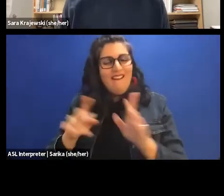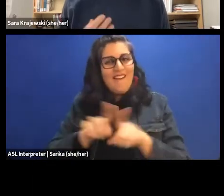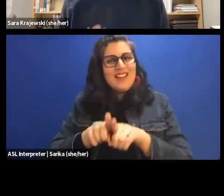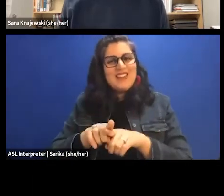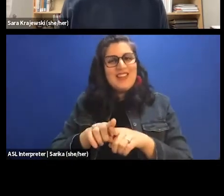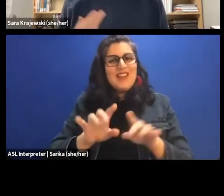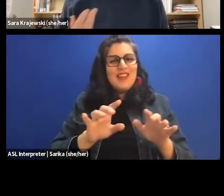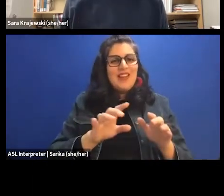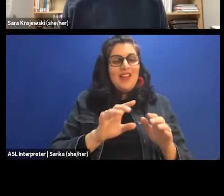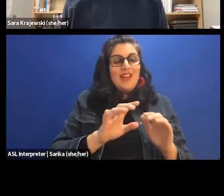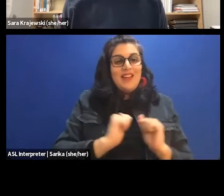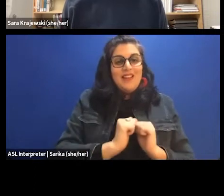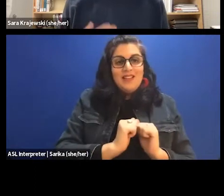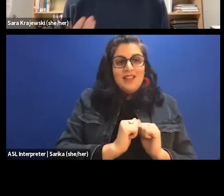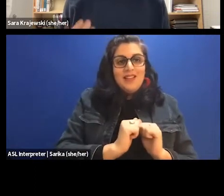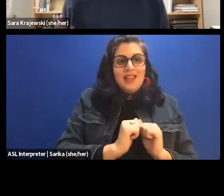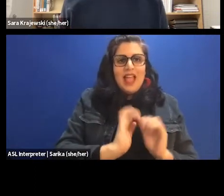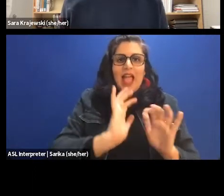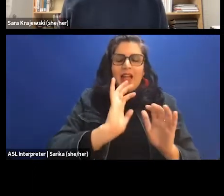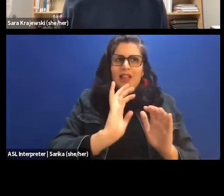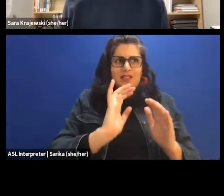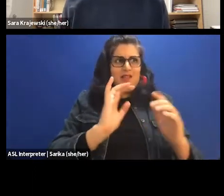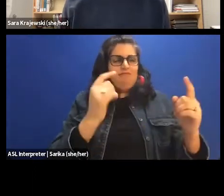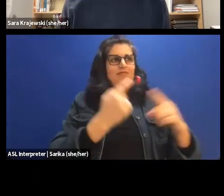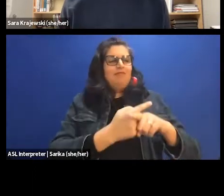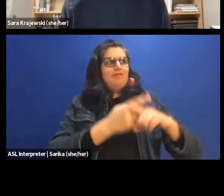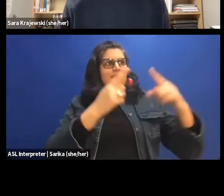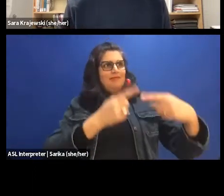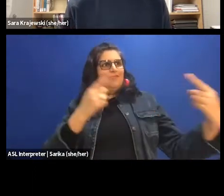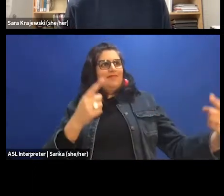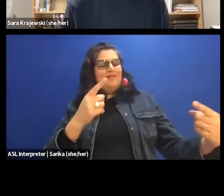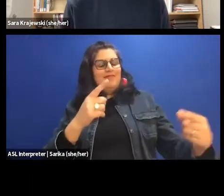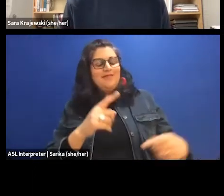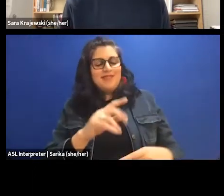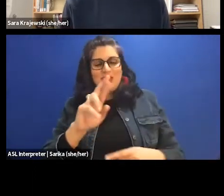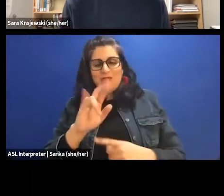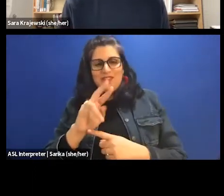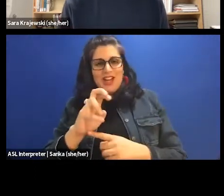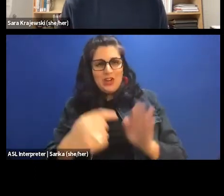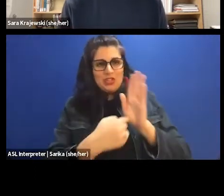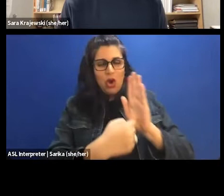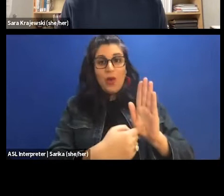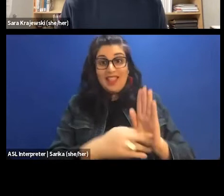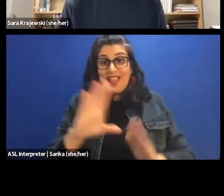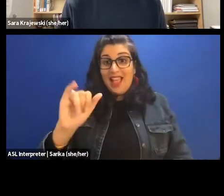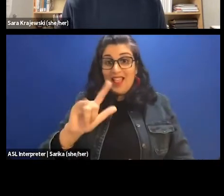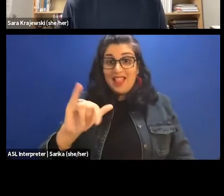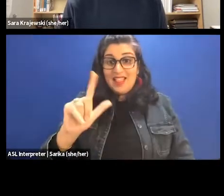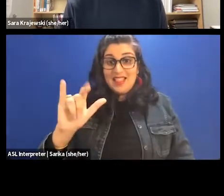Rivera employed the flowers in another symbolic way in the calla lily vendor that we saw earlier.